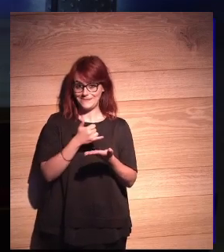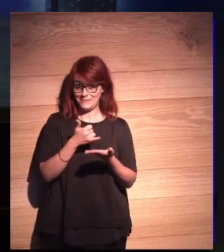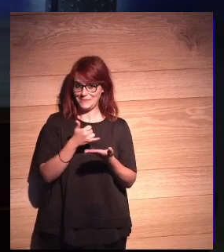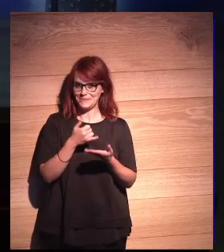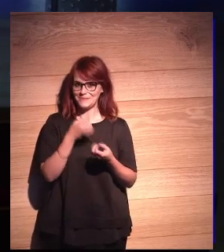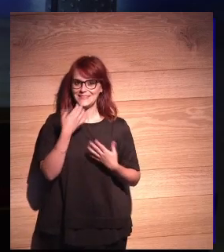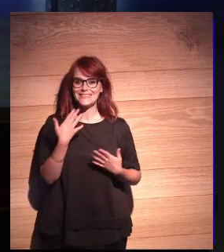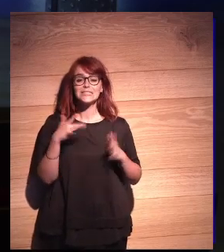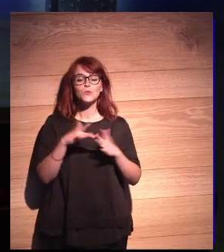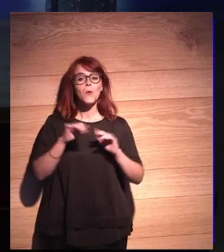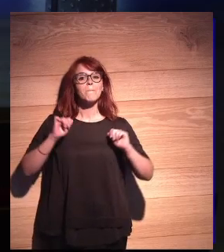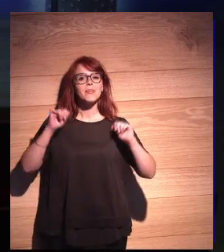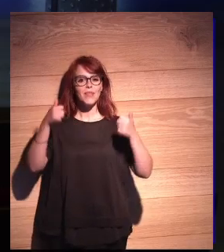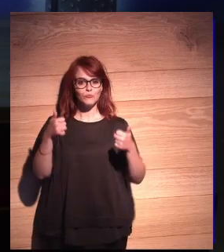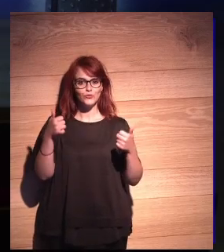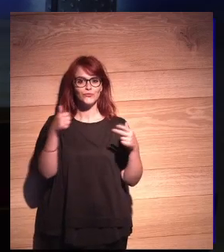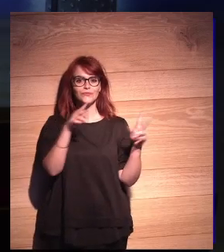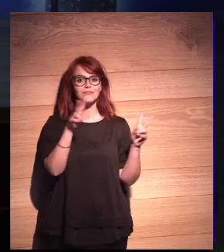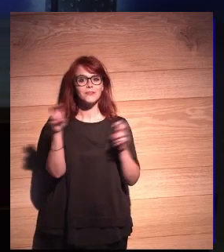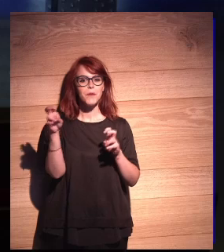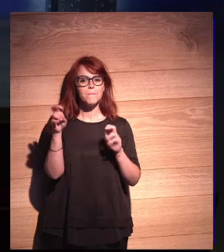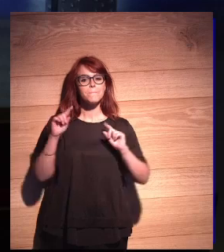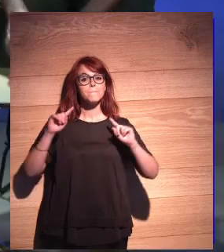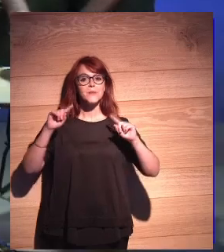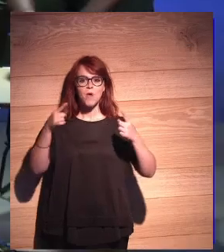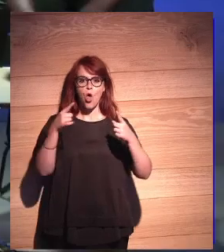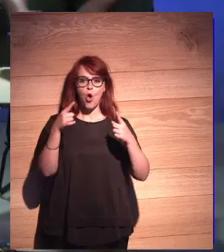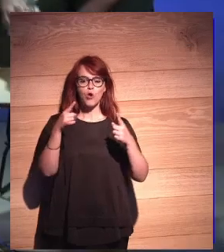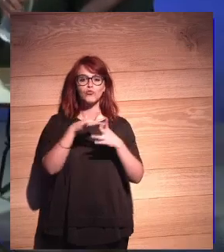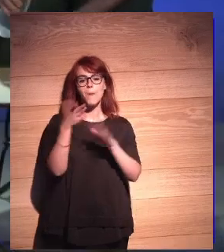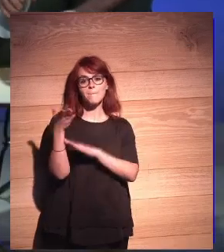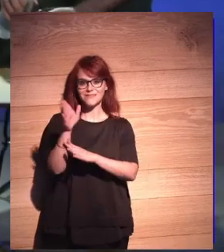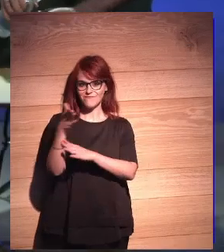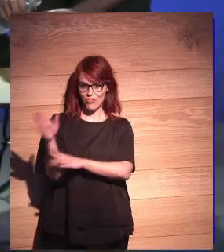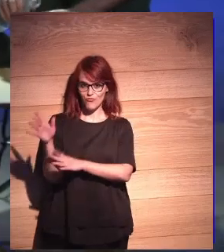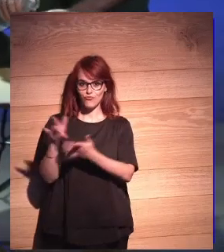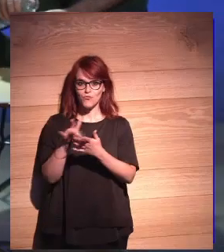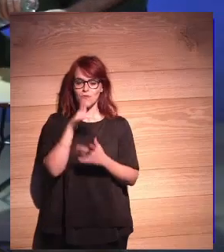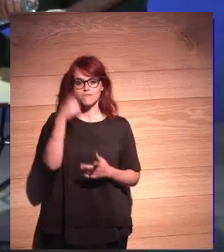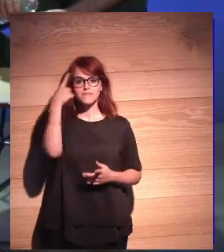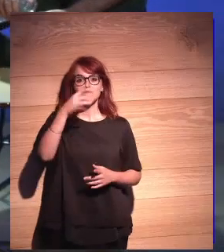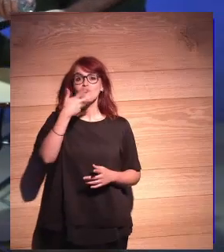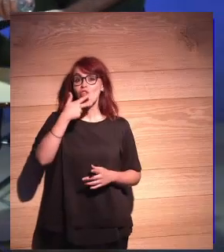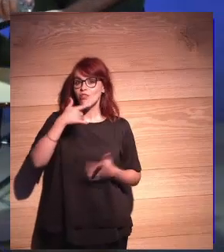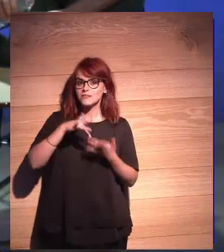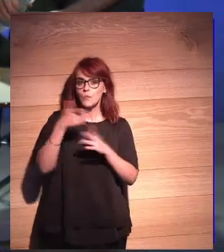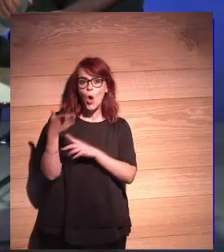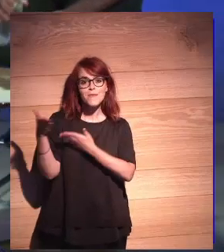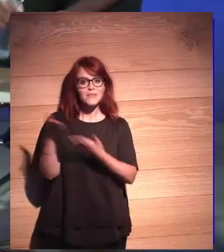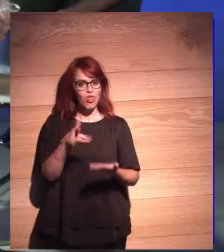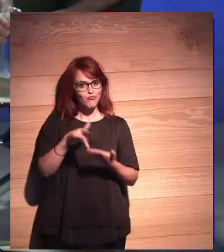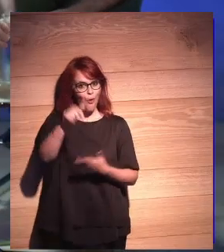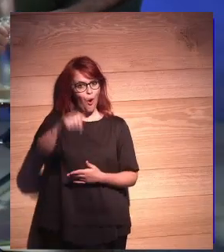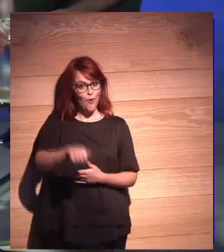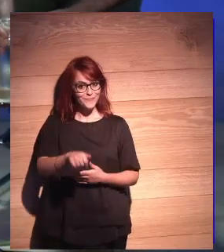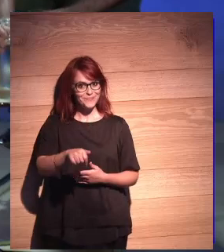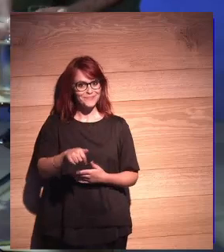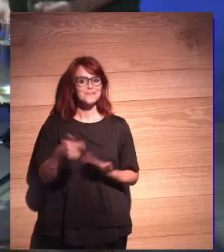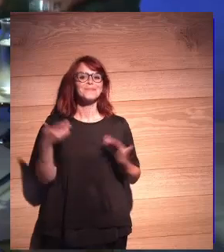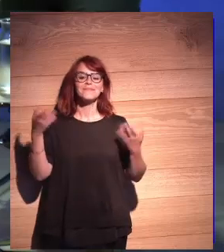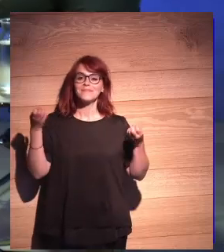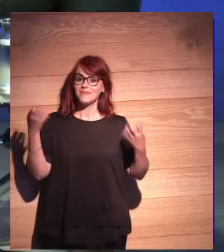be sending those to my WhatsApp. So let's start with the first round of introductions. For those of